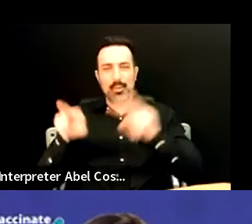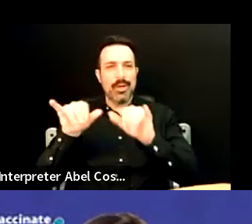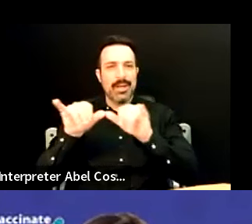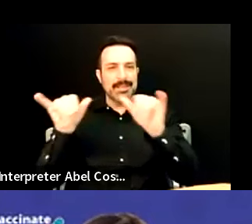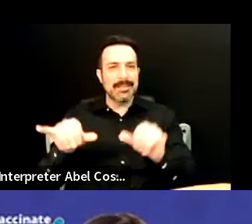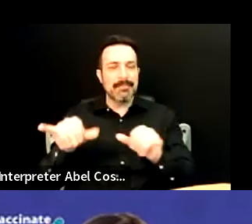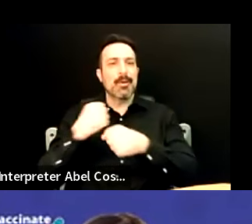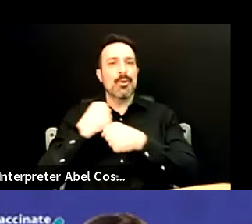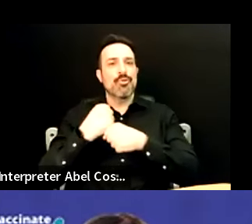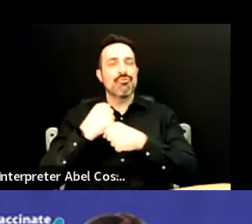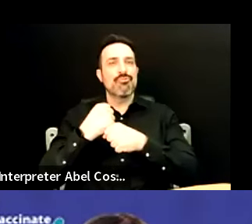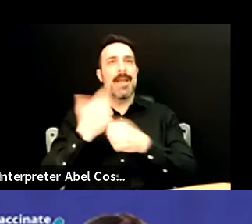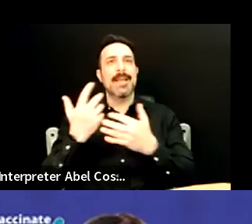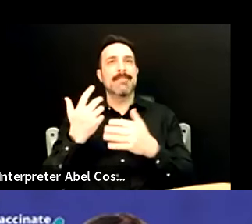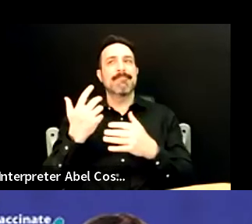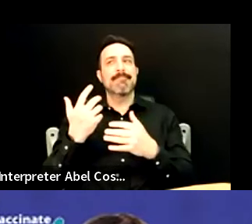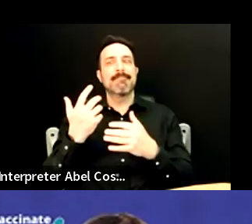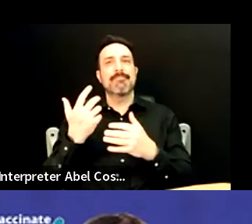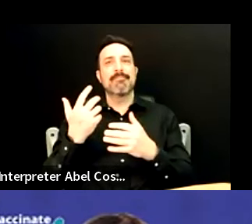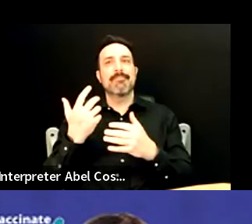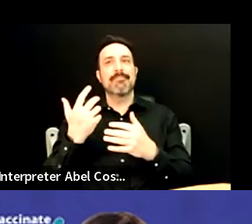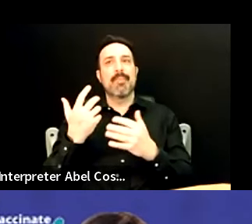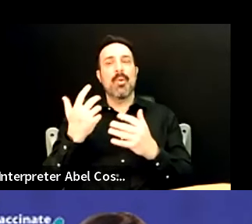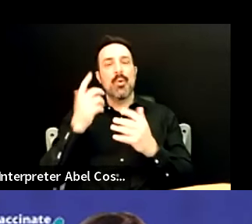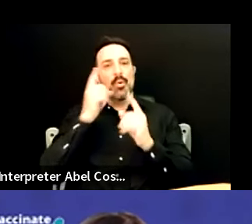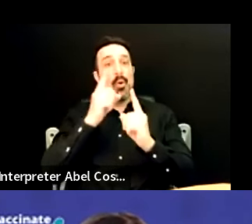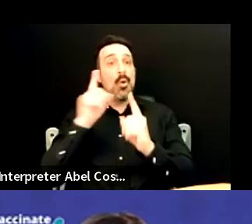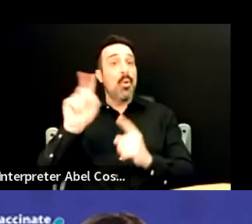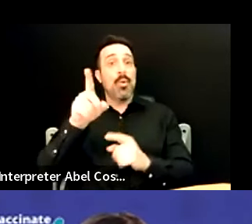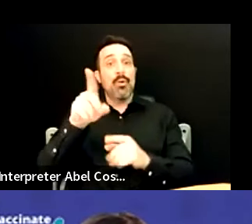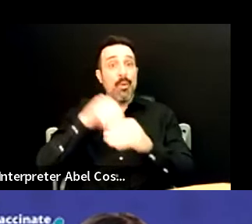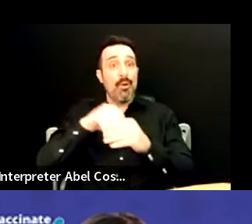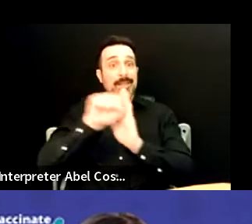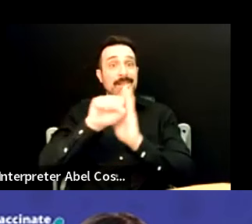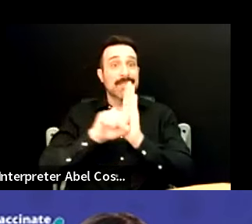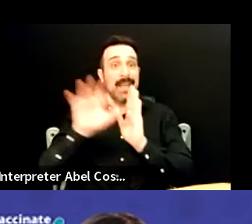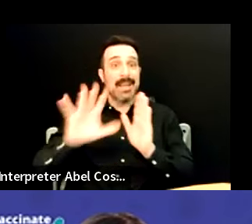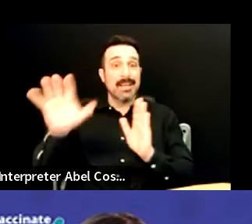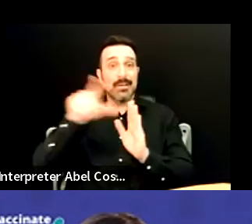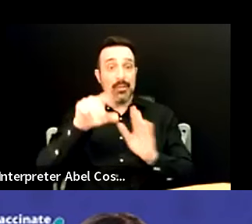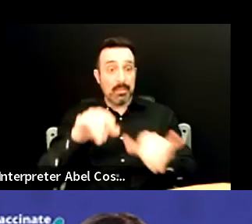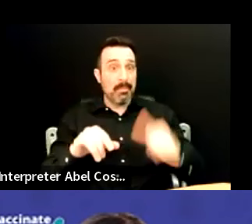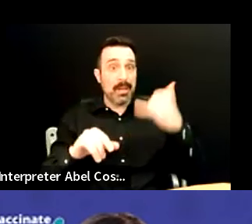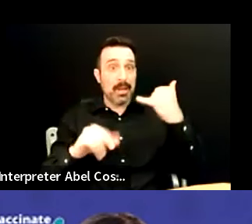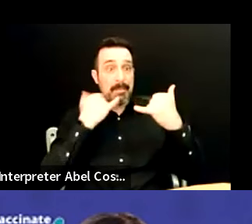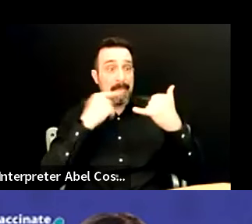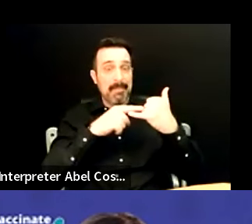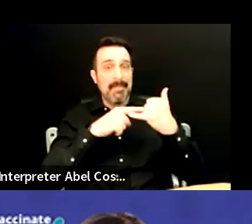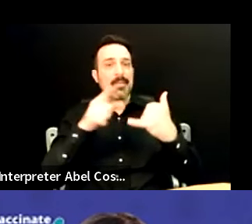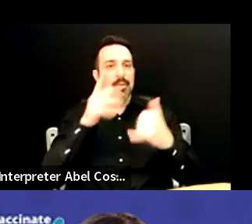and create it in a way that, you know, wherever you are in the state, when you pick up that phone, you get the help you